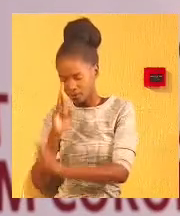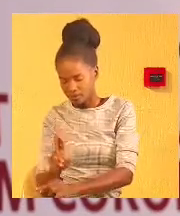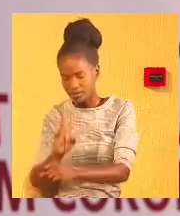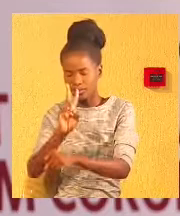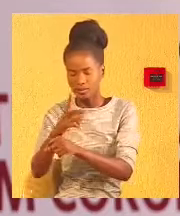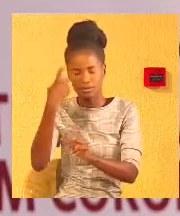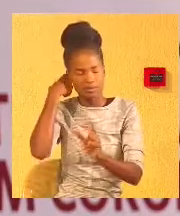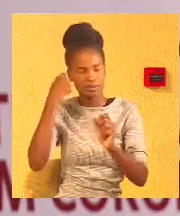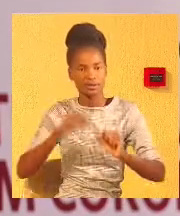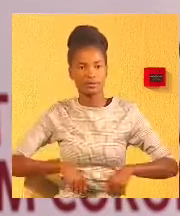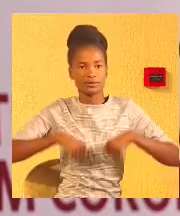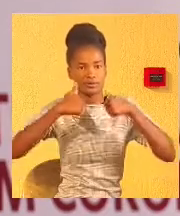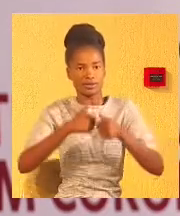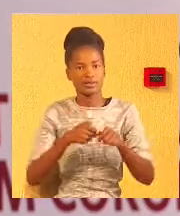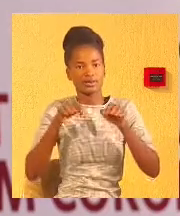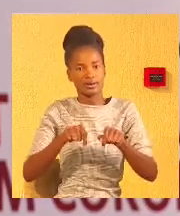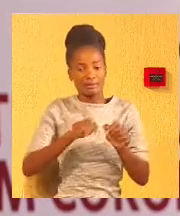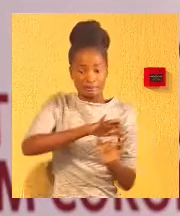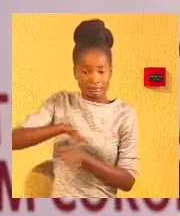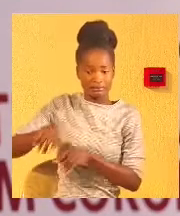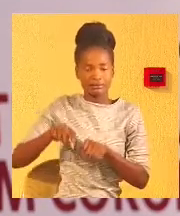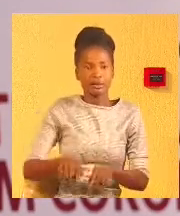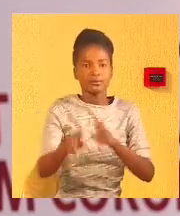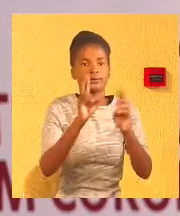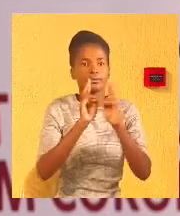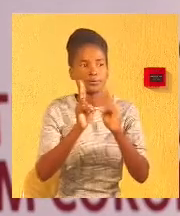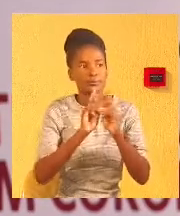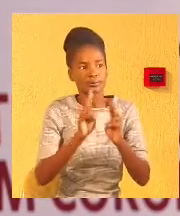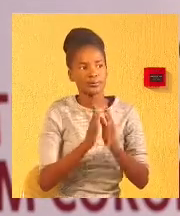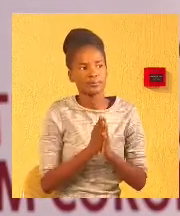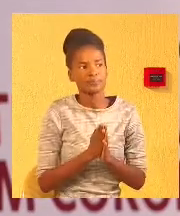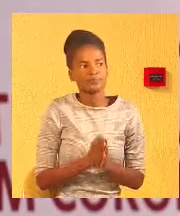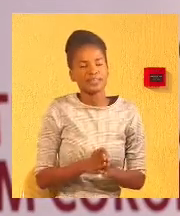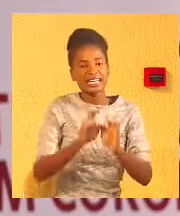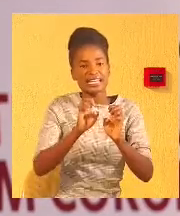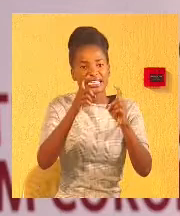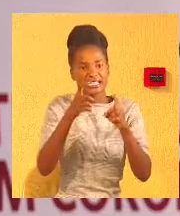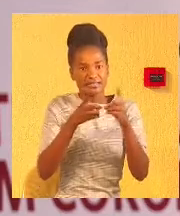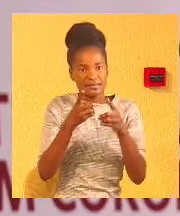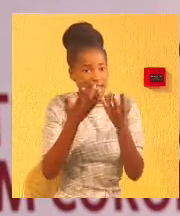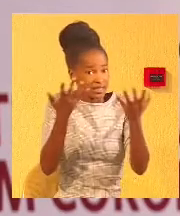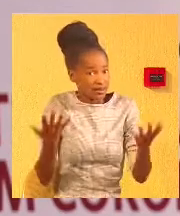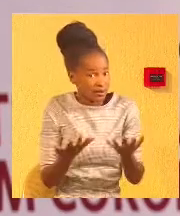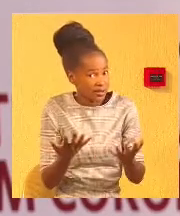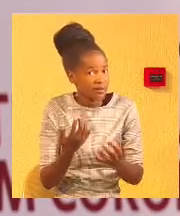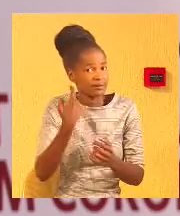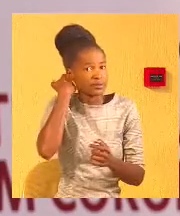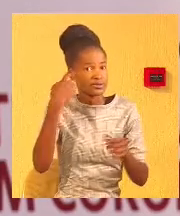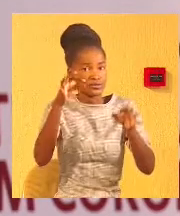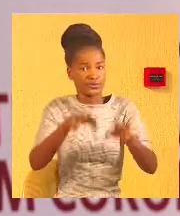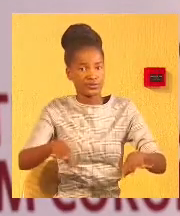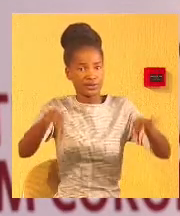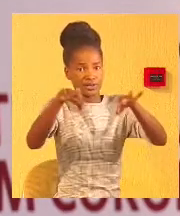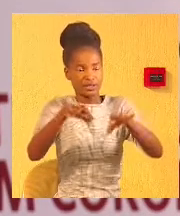our discussion. I would like to start with the ED, of course, Mr. Misika. At a time like this,